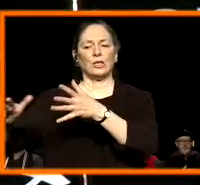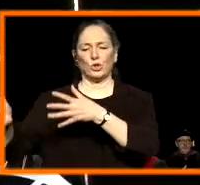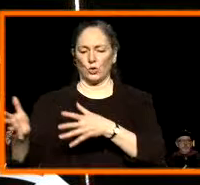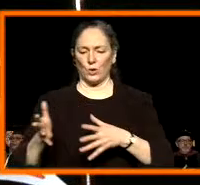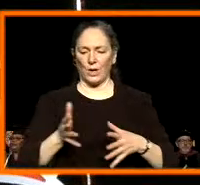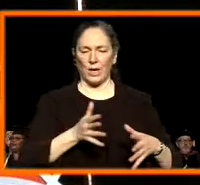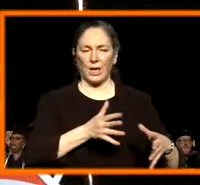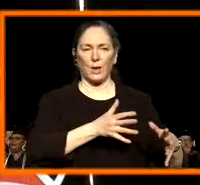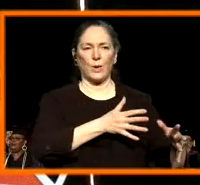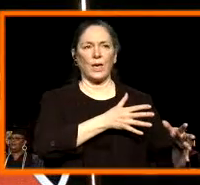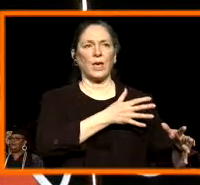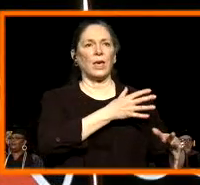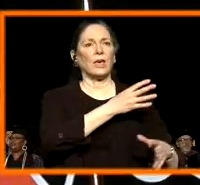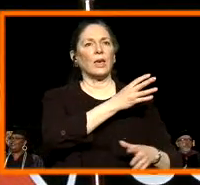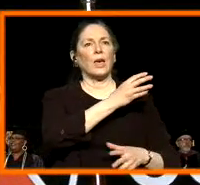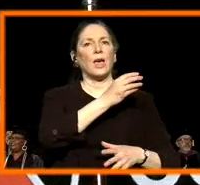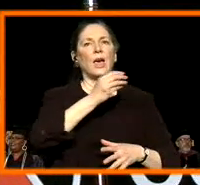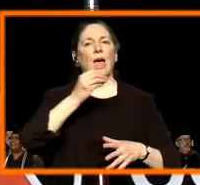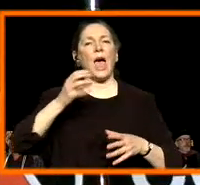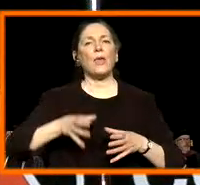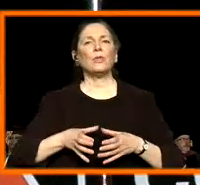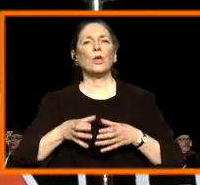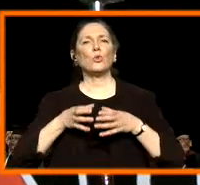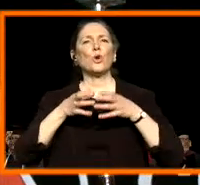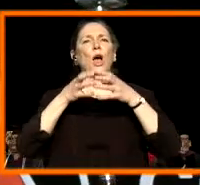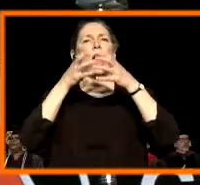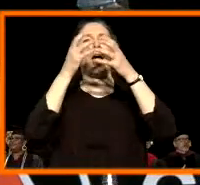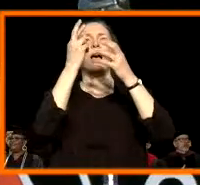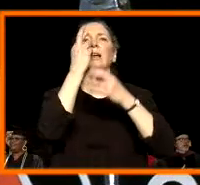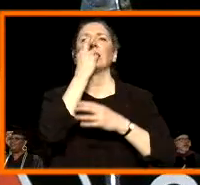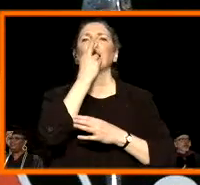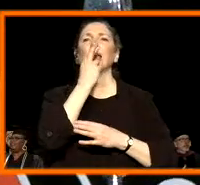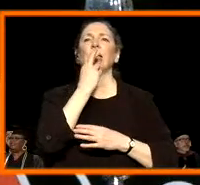gallantly streaming, and the